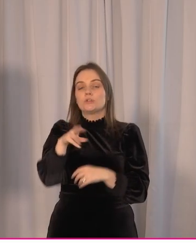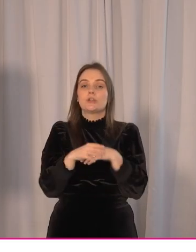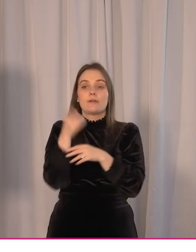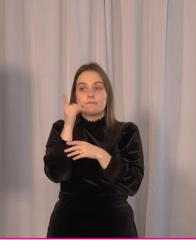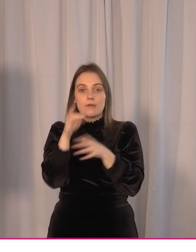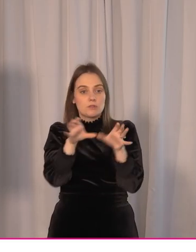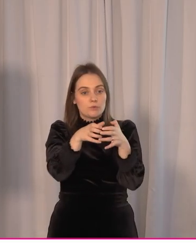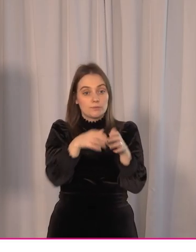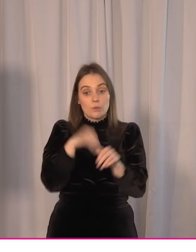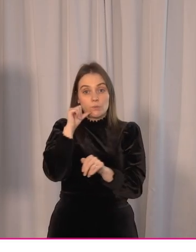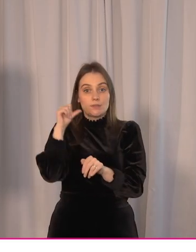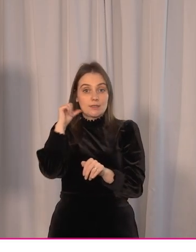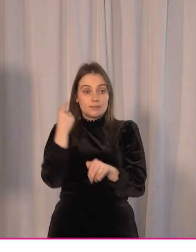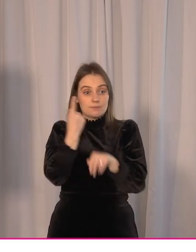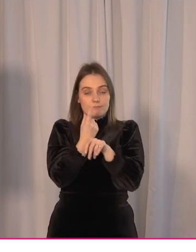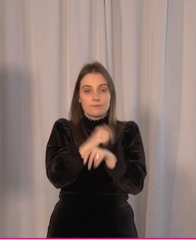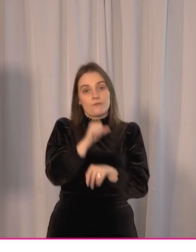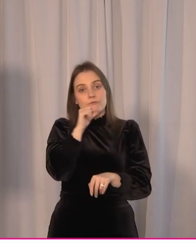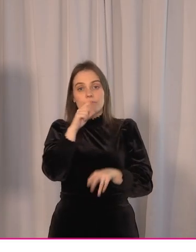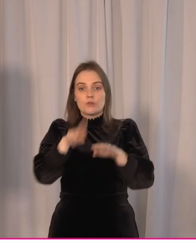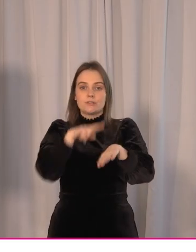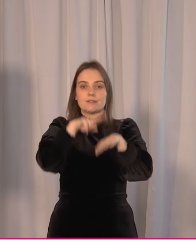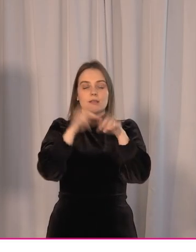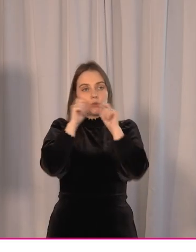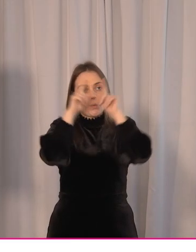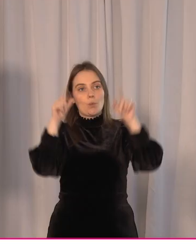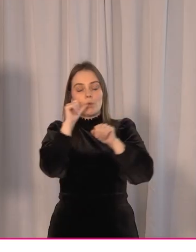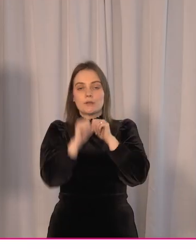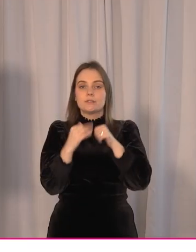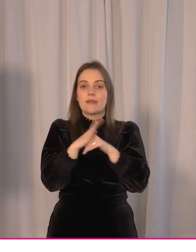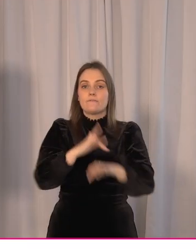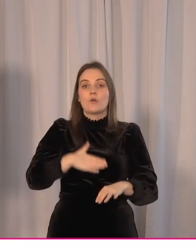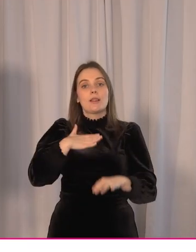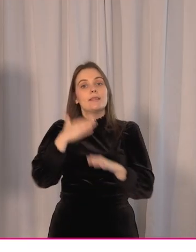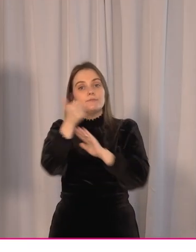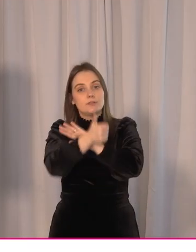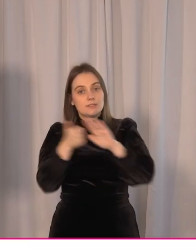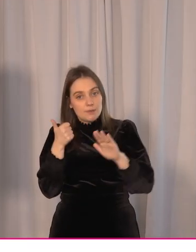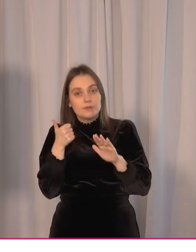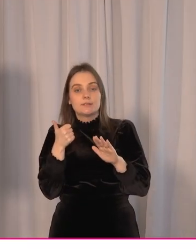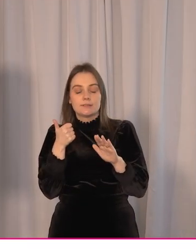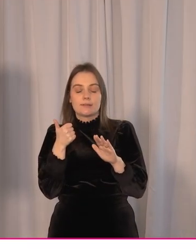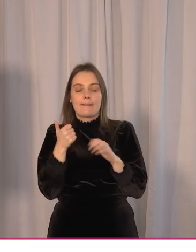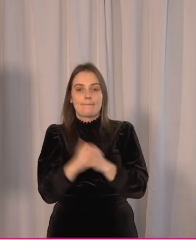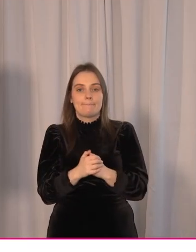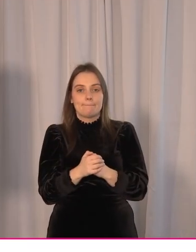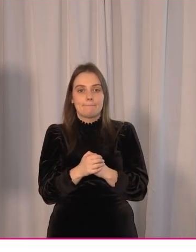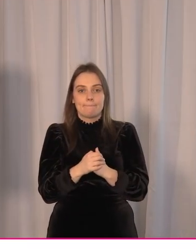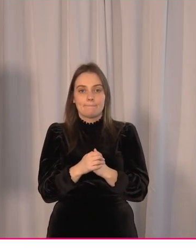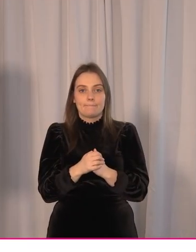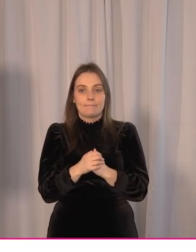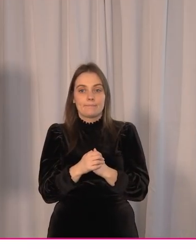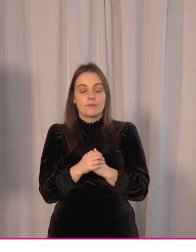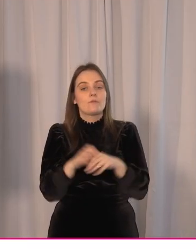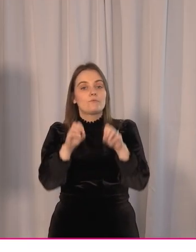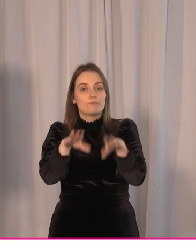of attending the first National Awareness Day for Lived Experience, and obviously the